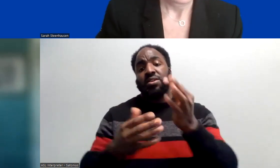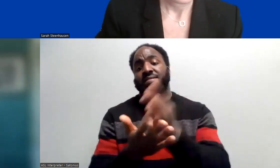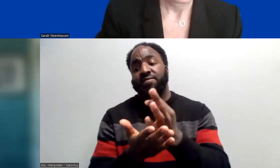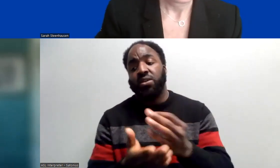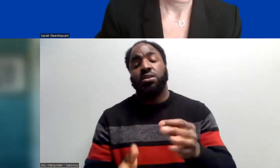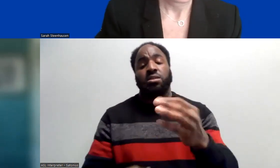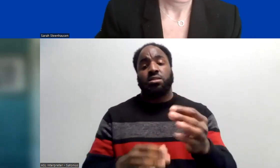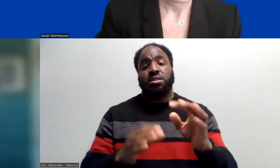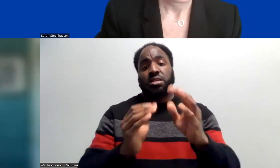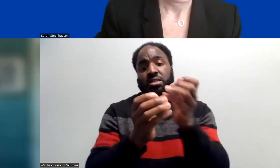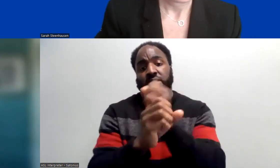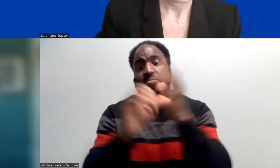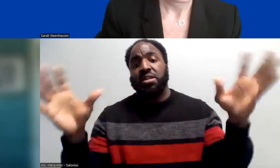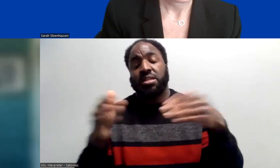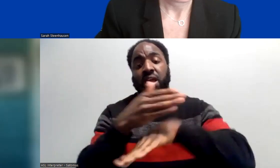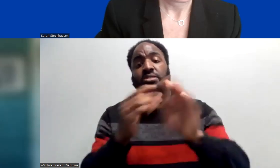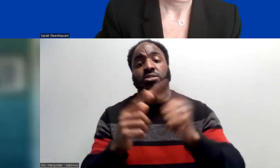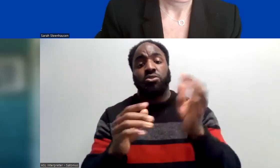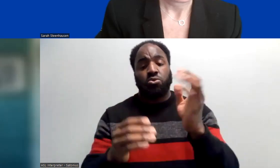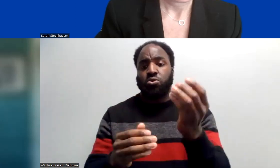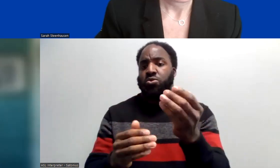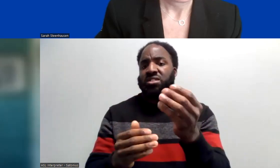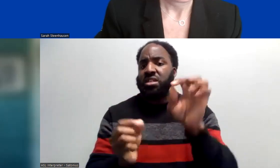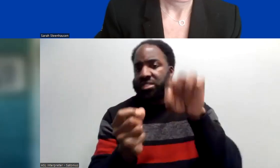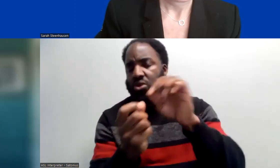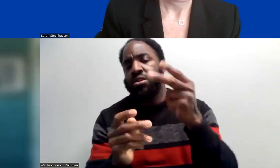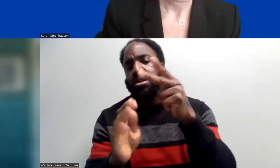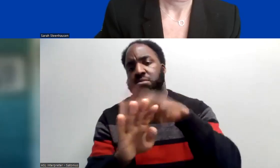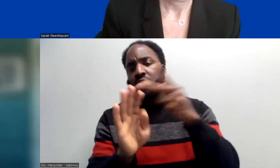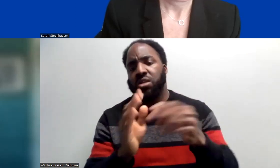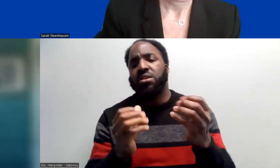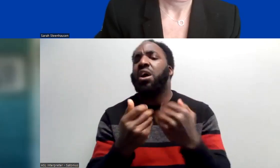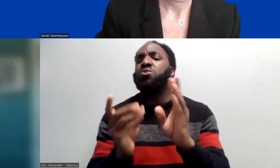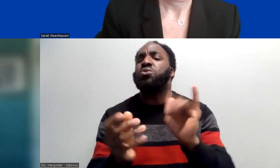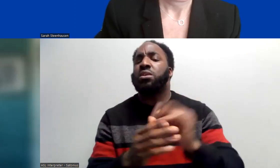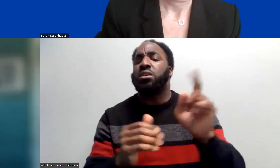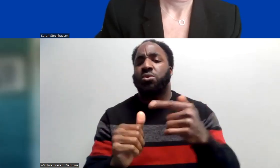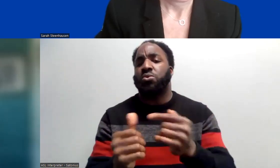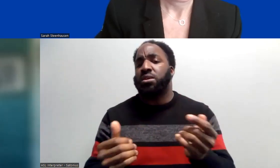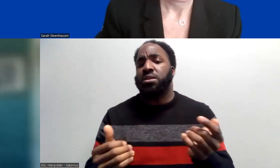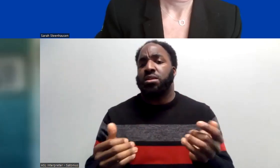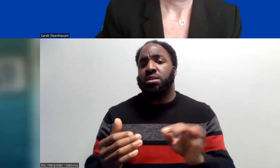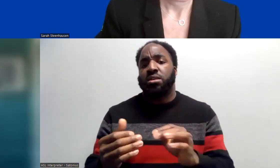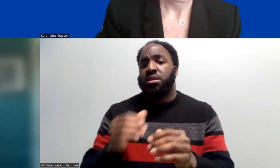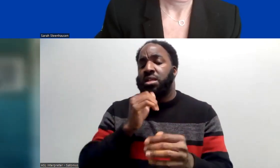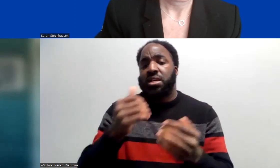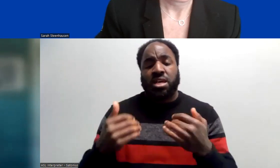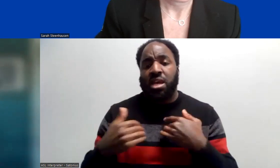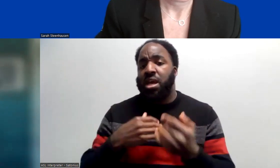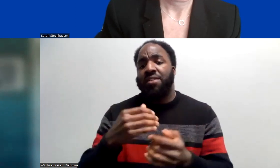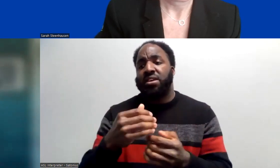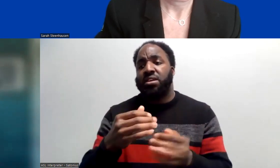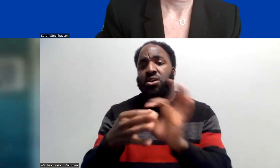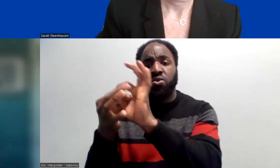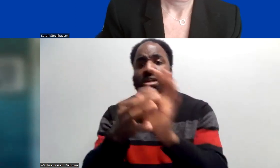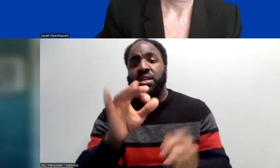expanding access to certain programs. How do we do that when there wasn't a corresponding item in the governor's January